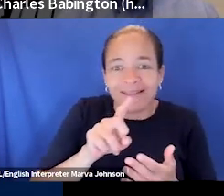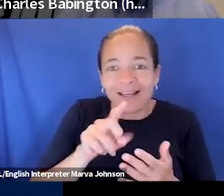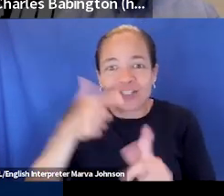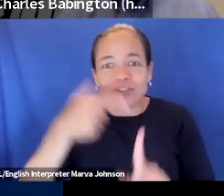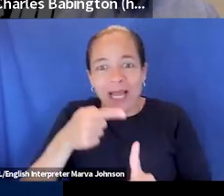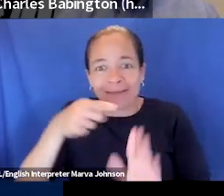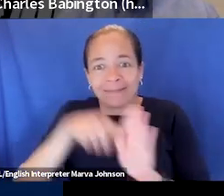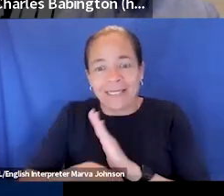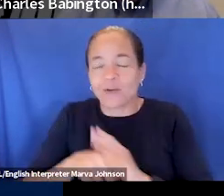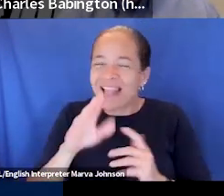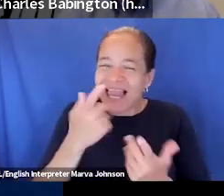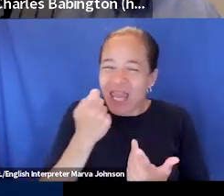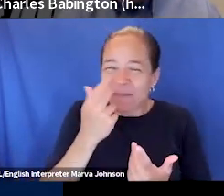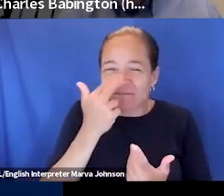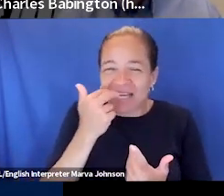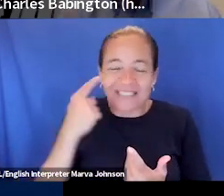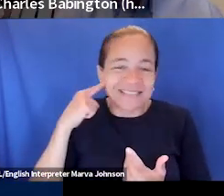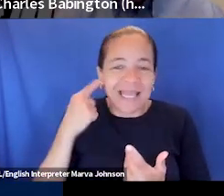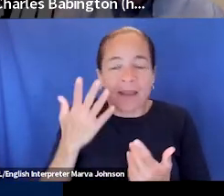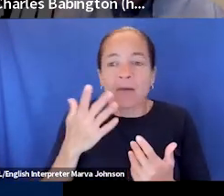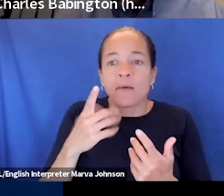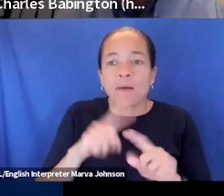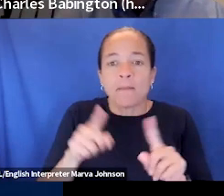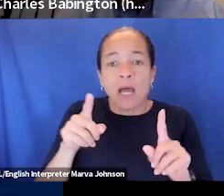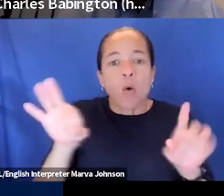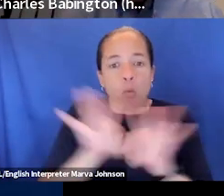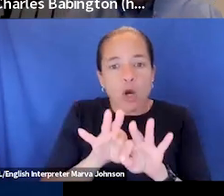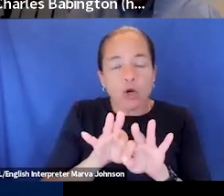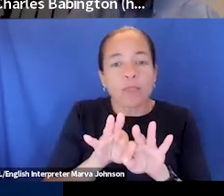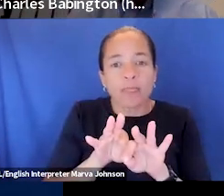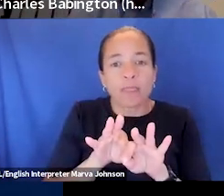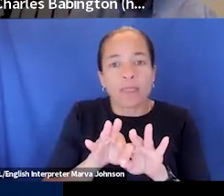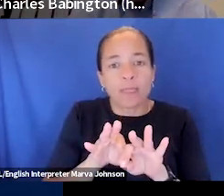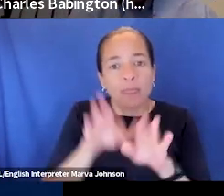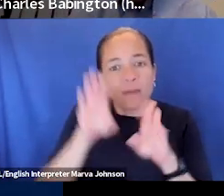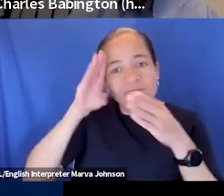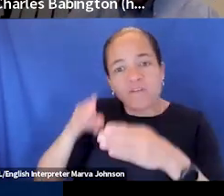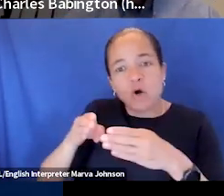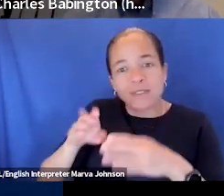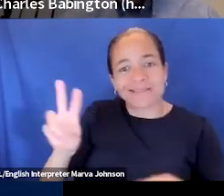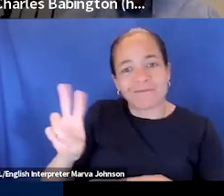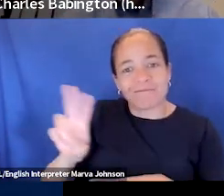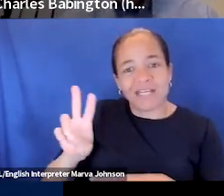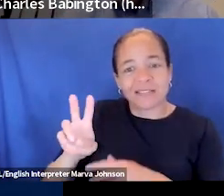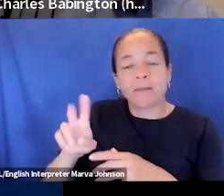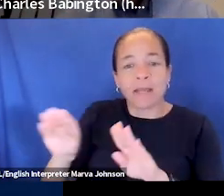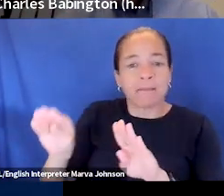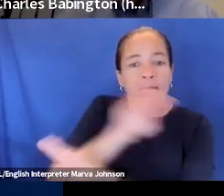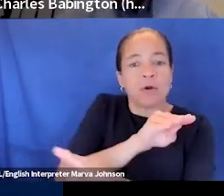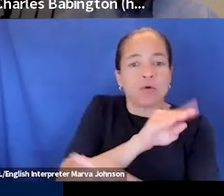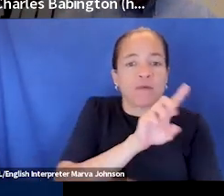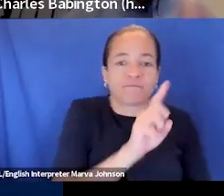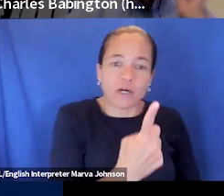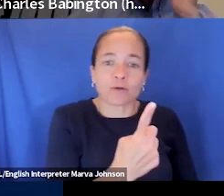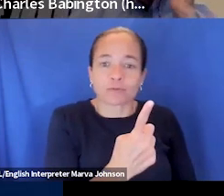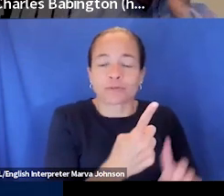the you know, I think it's worth it to put the focus on the poor victim of this and put that first. I think